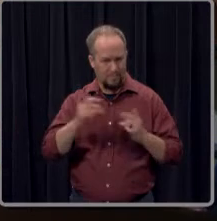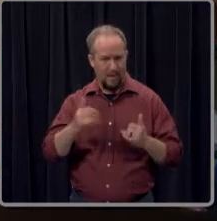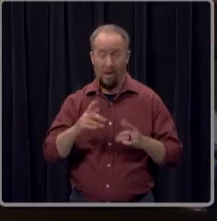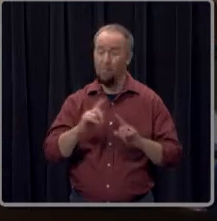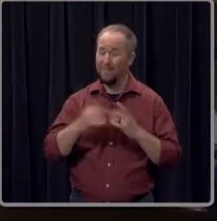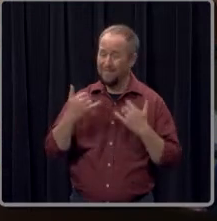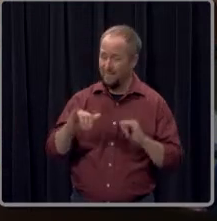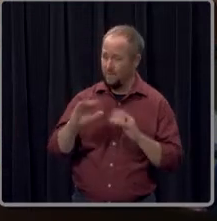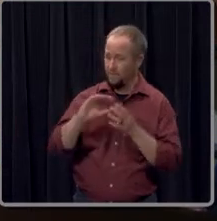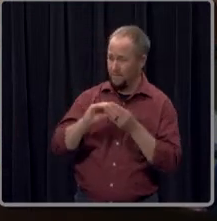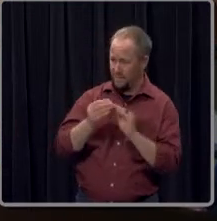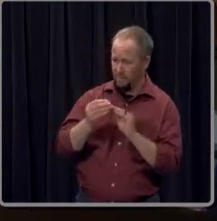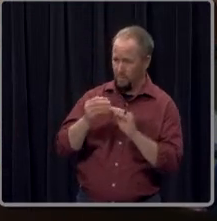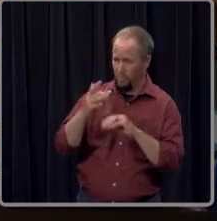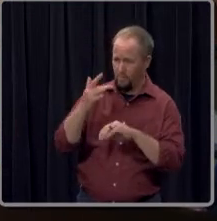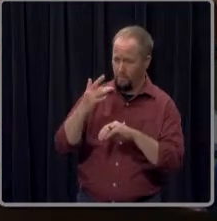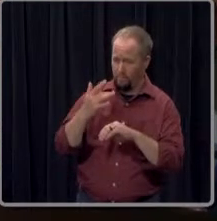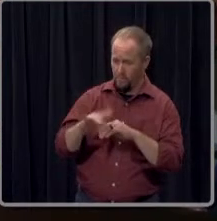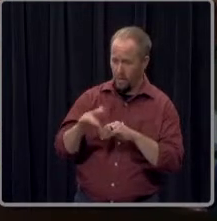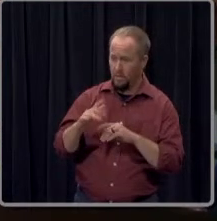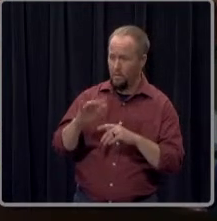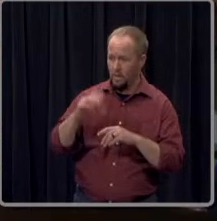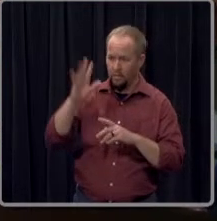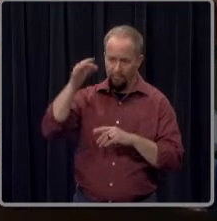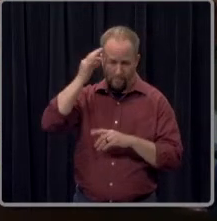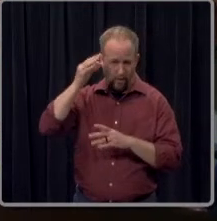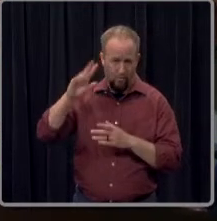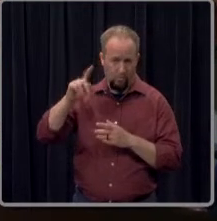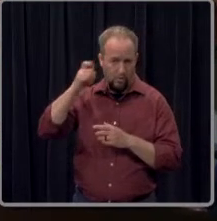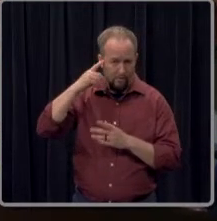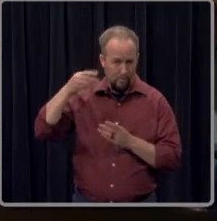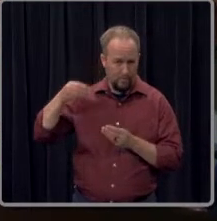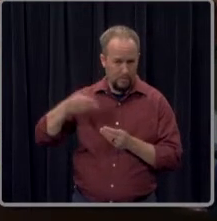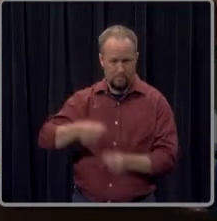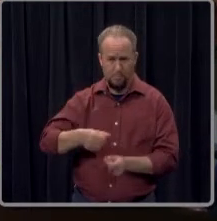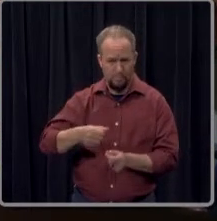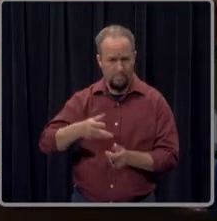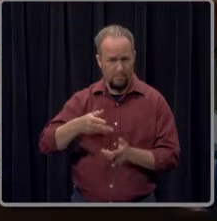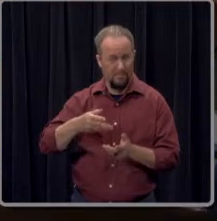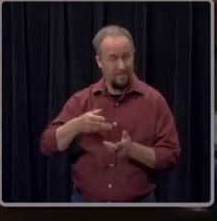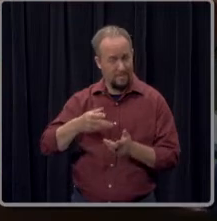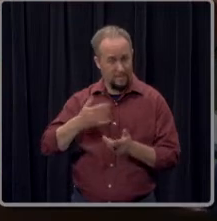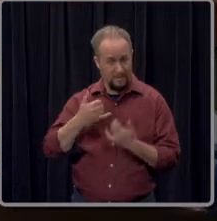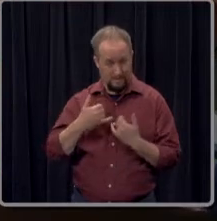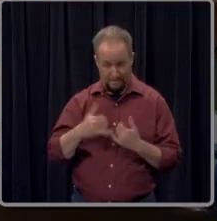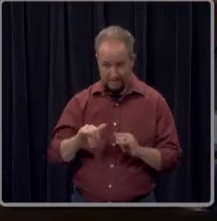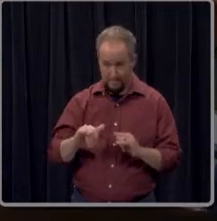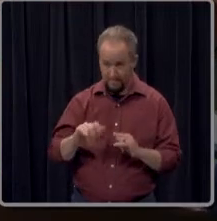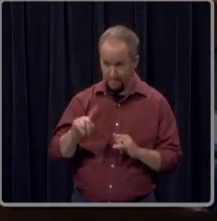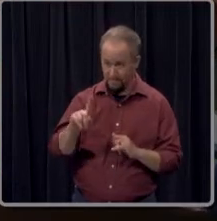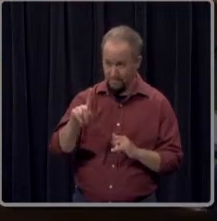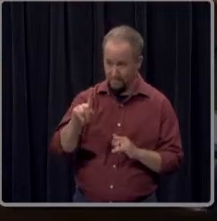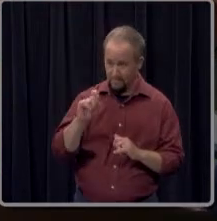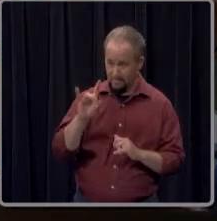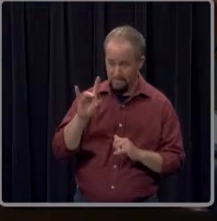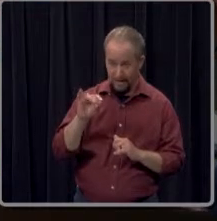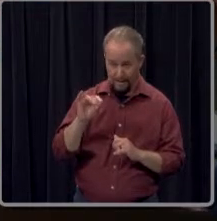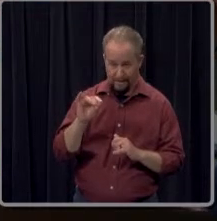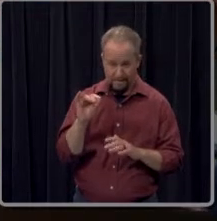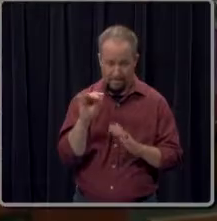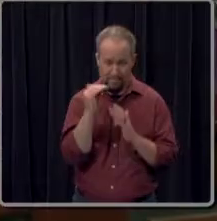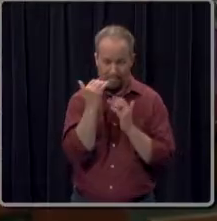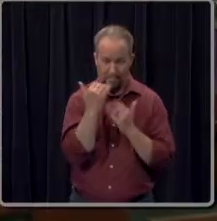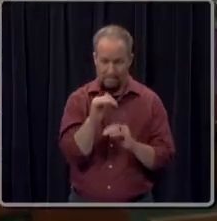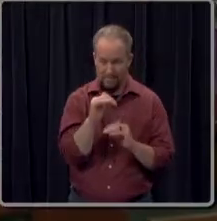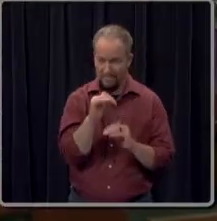of spots that the federal government supplies and funds is still 180. The